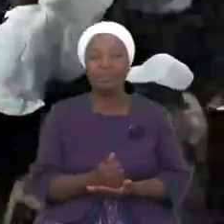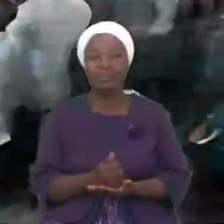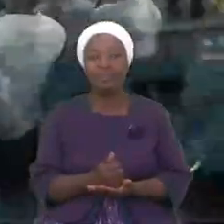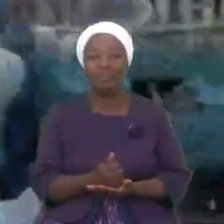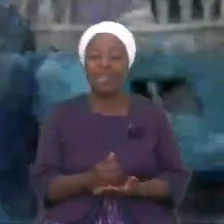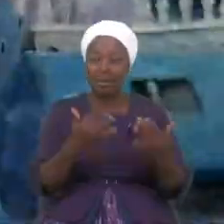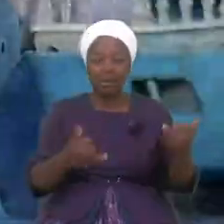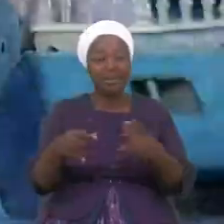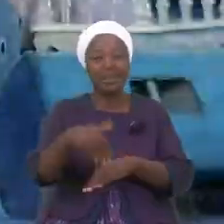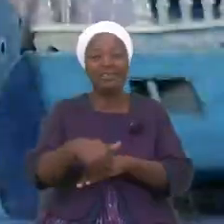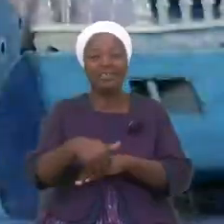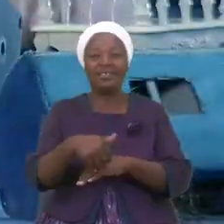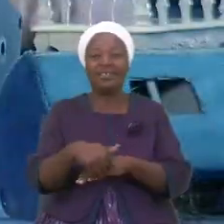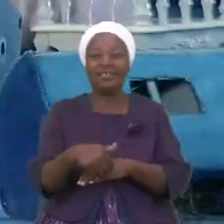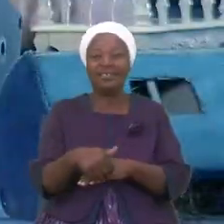Tonight,